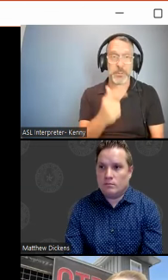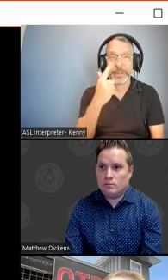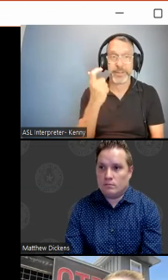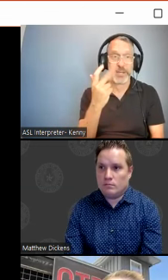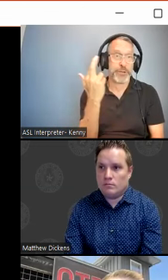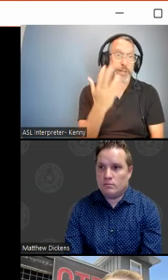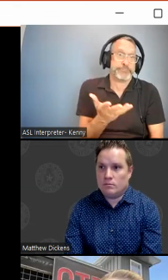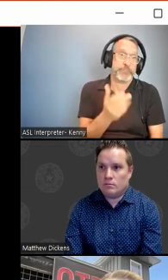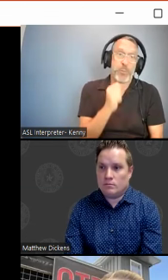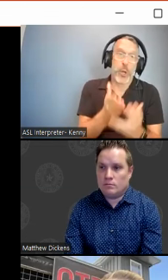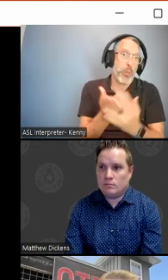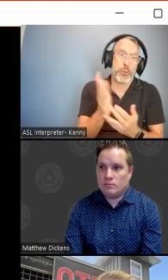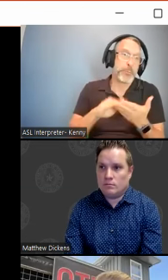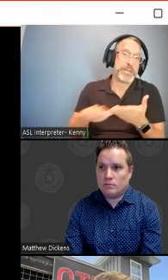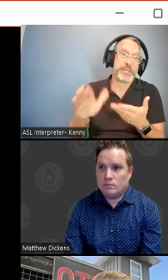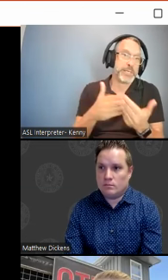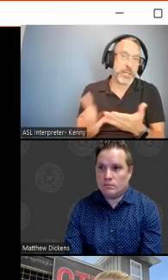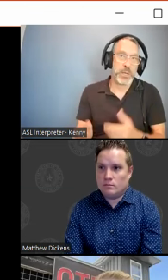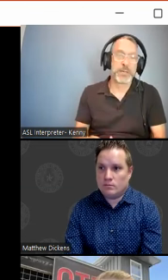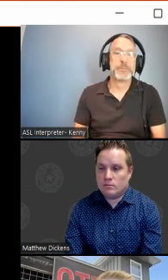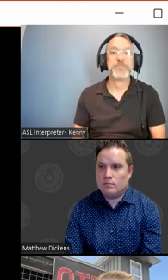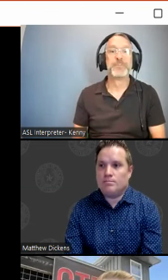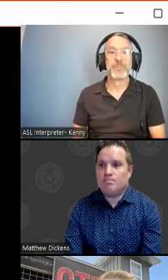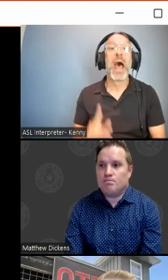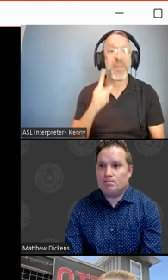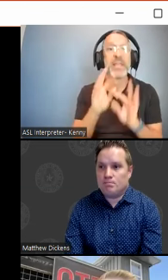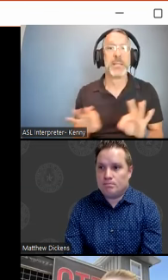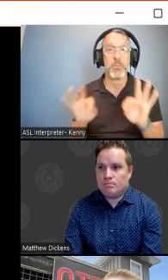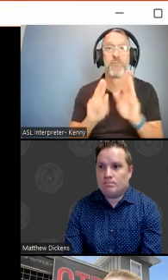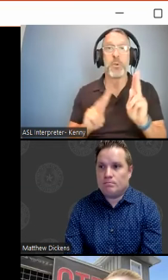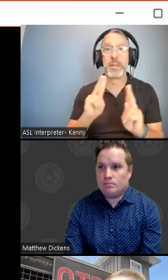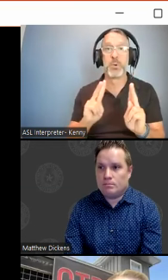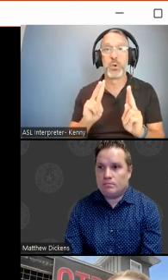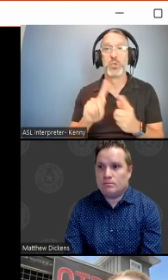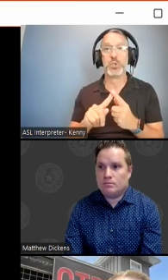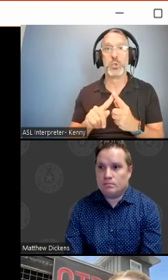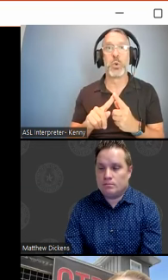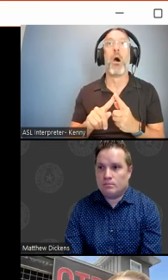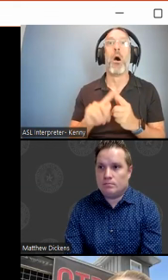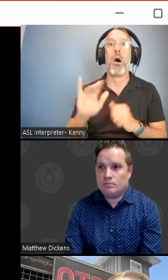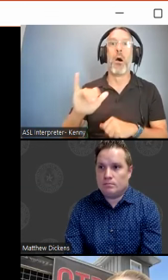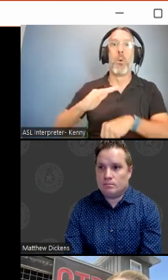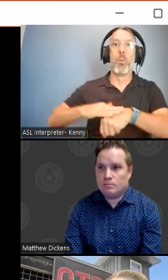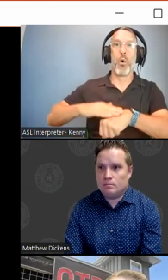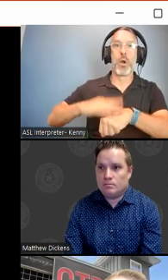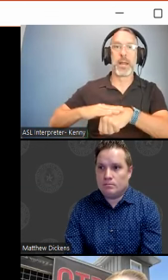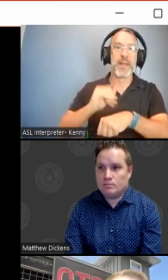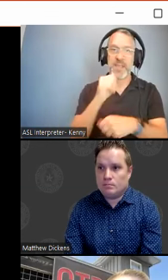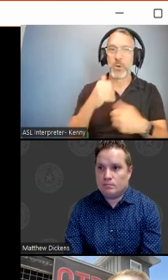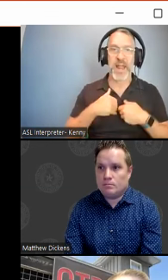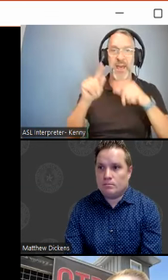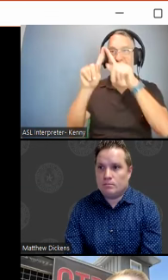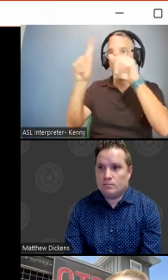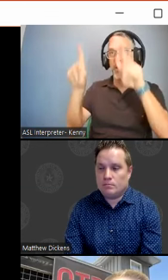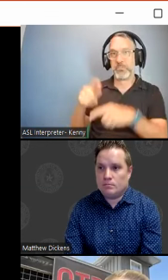it wouldn't go through to be dismissed. I think it is important for people to at least get a warning if they don't have a placard or a